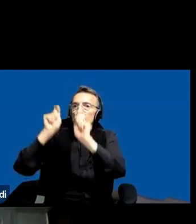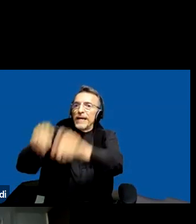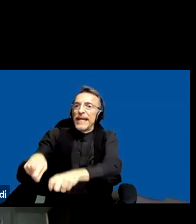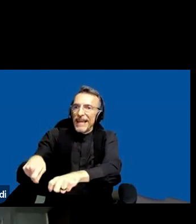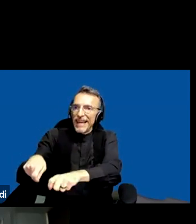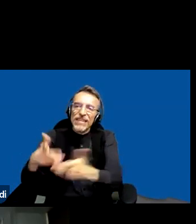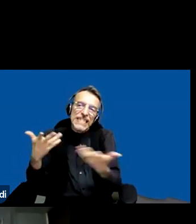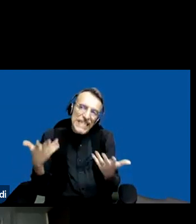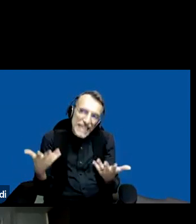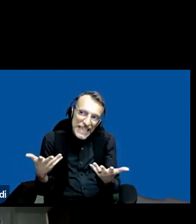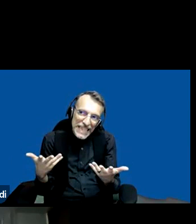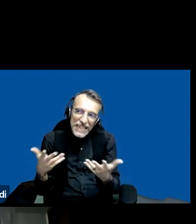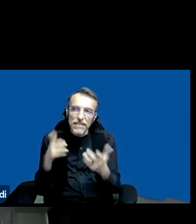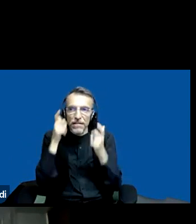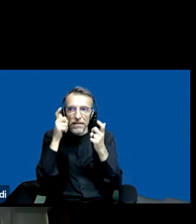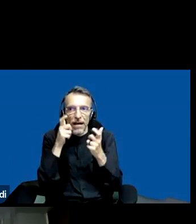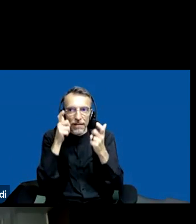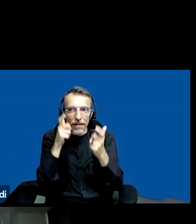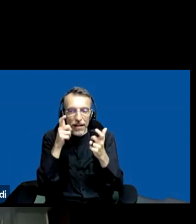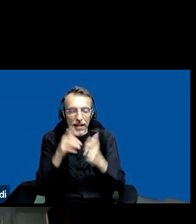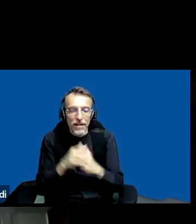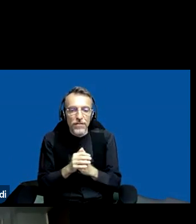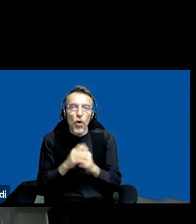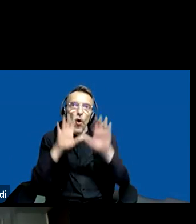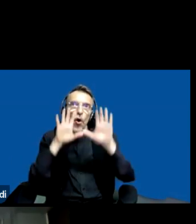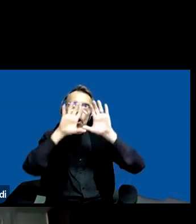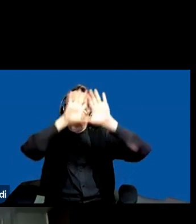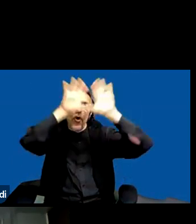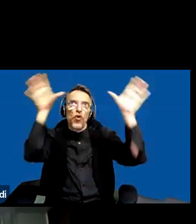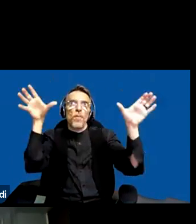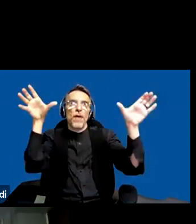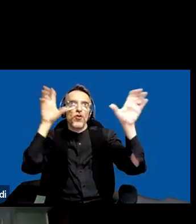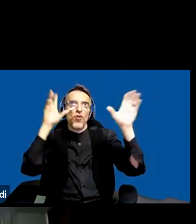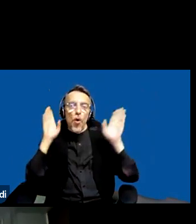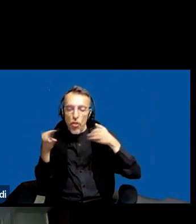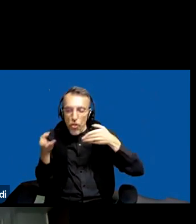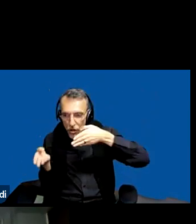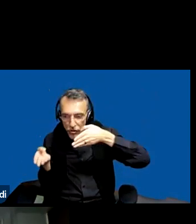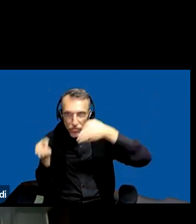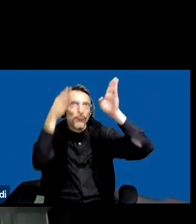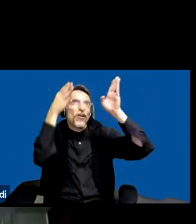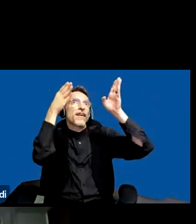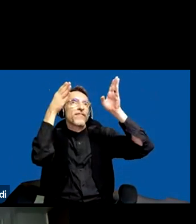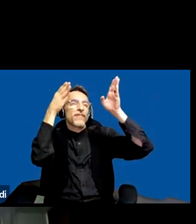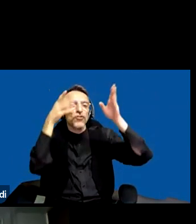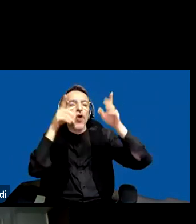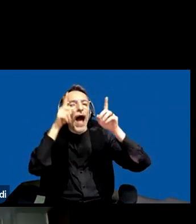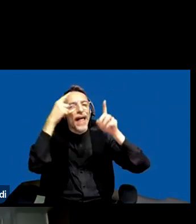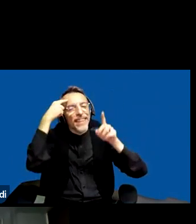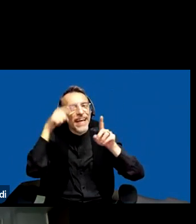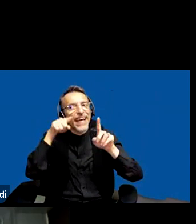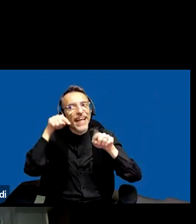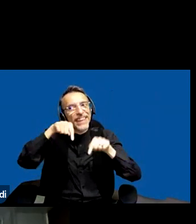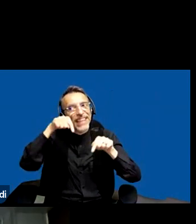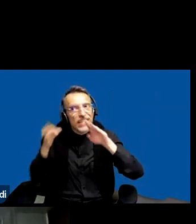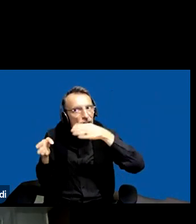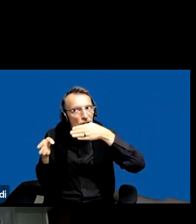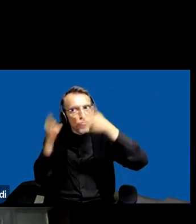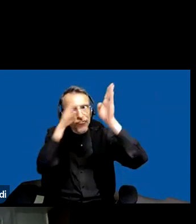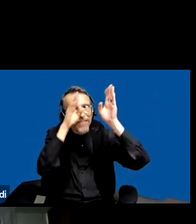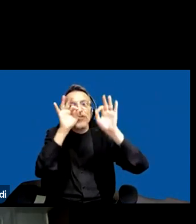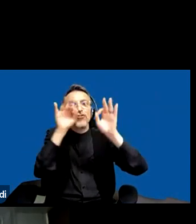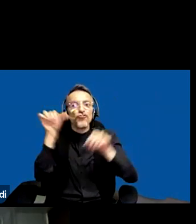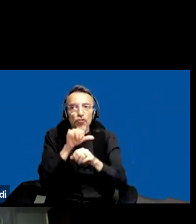to a global north focus, I do think this is an opportunity to learn from the South. I think there is an awful lot